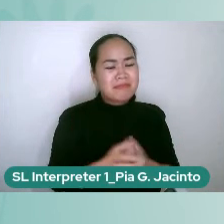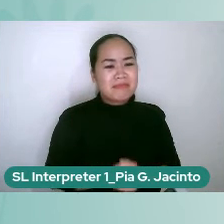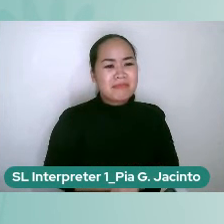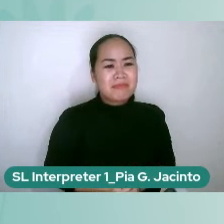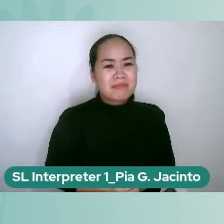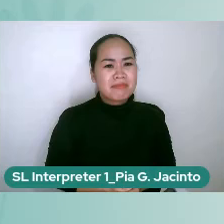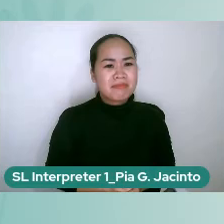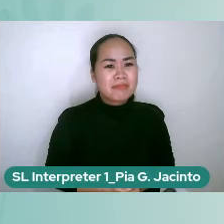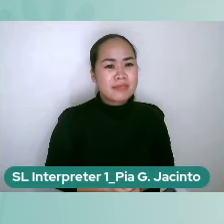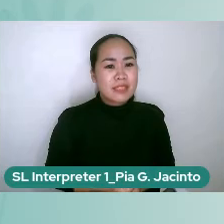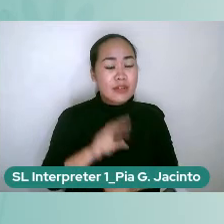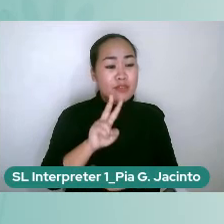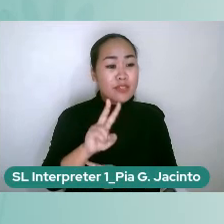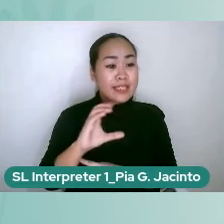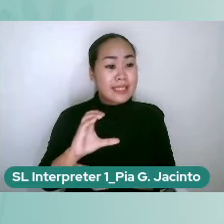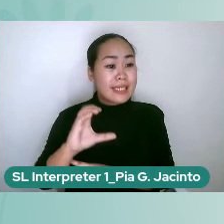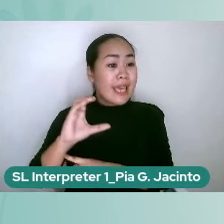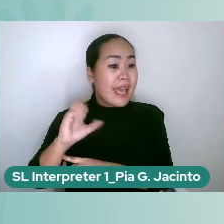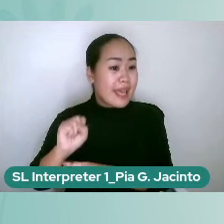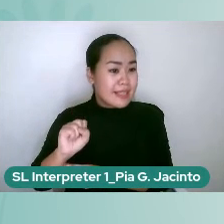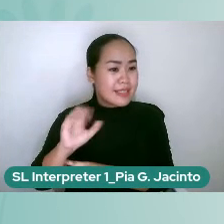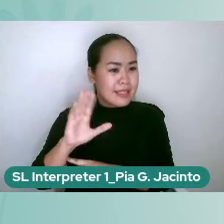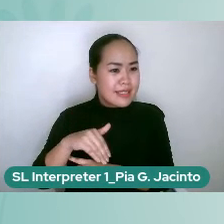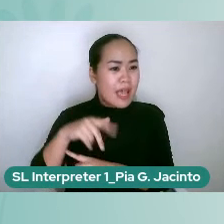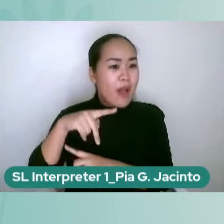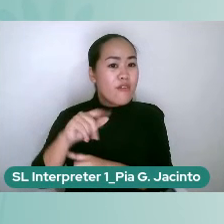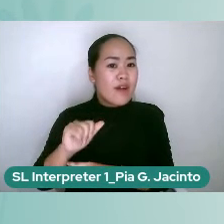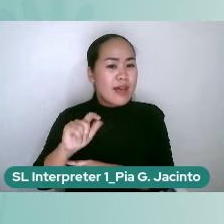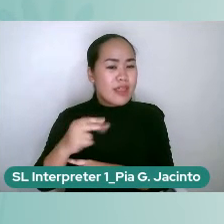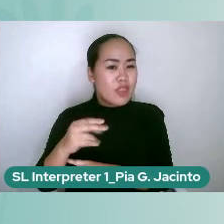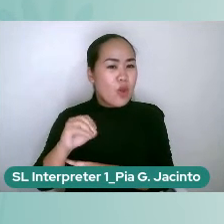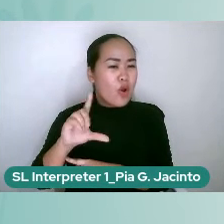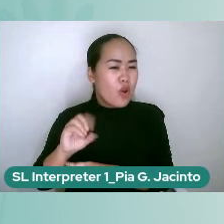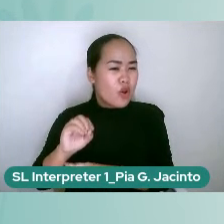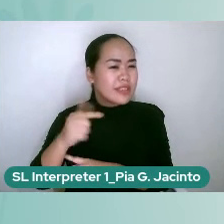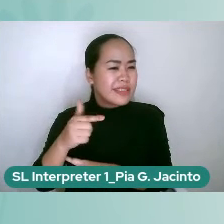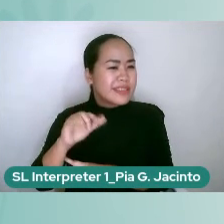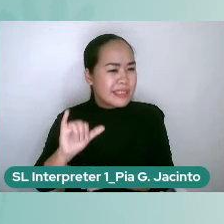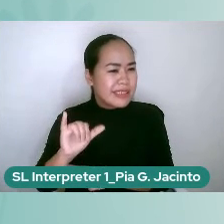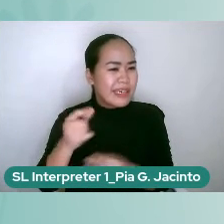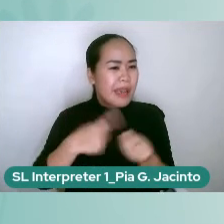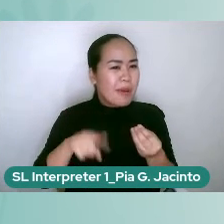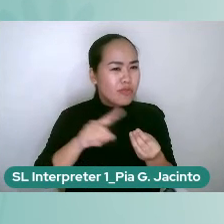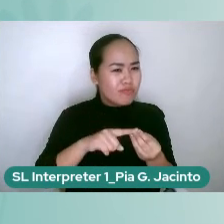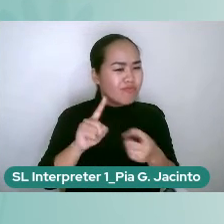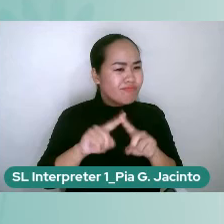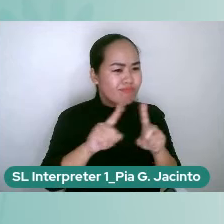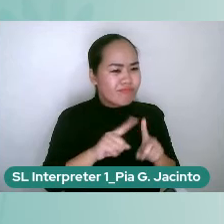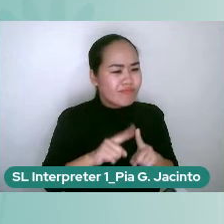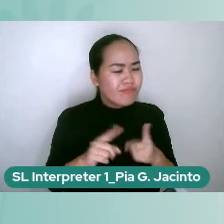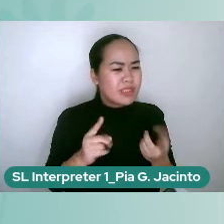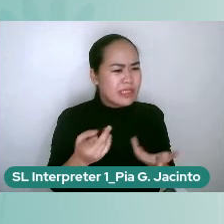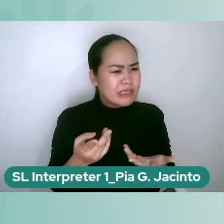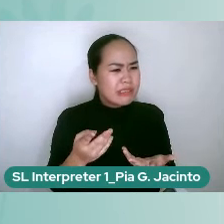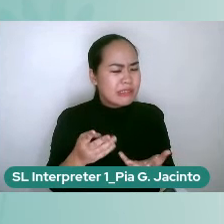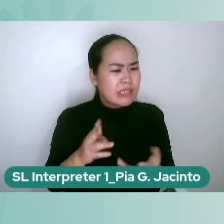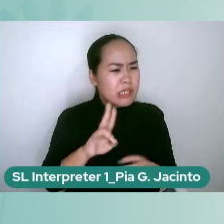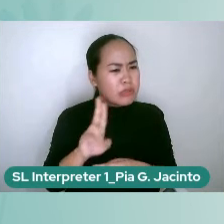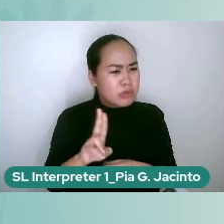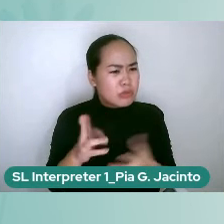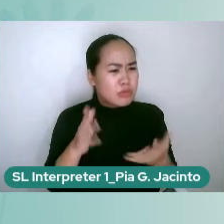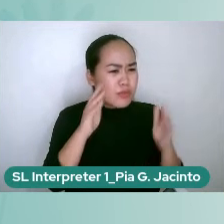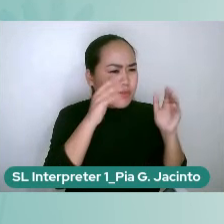At VCS Pathology, we are now carrying out reference laboratory functions. We've been a cervical screening